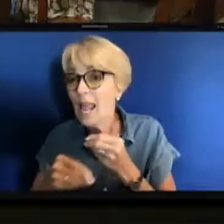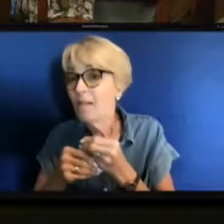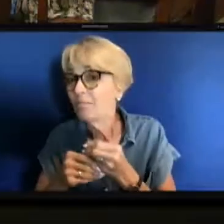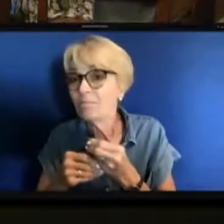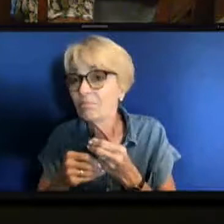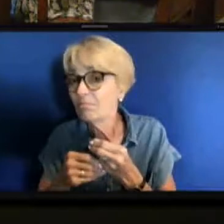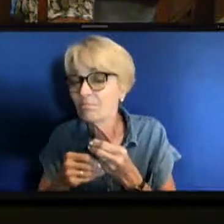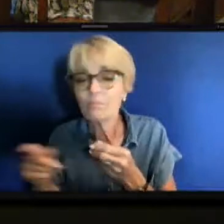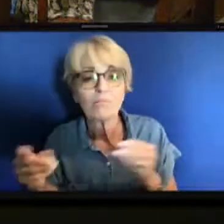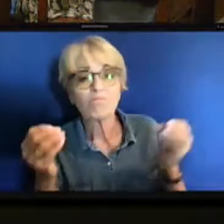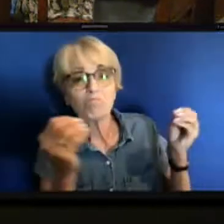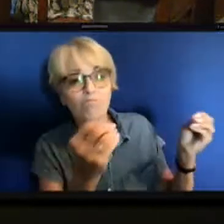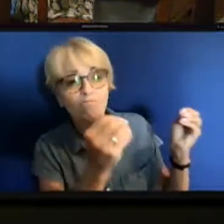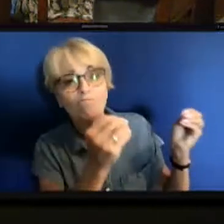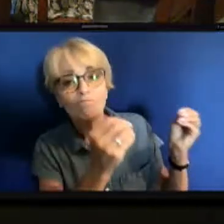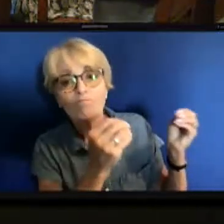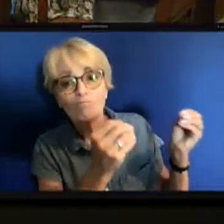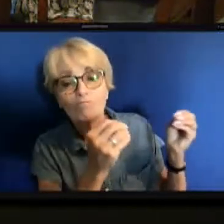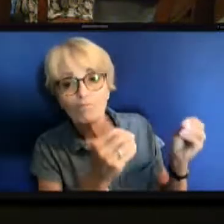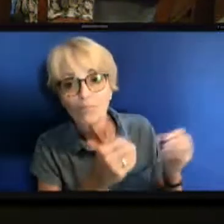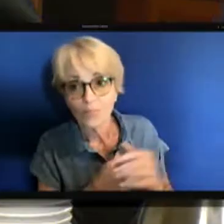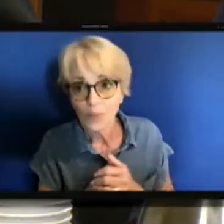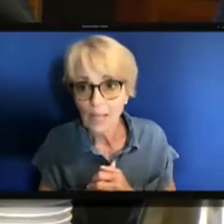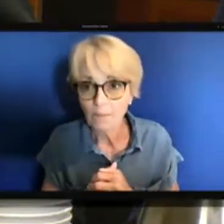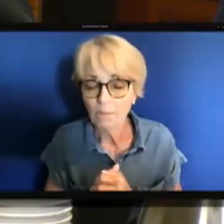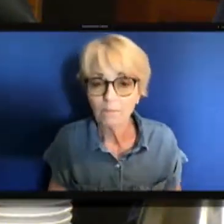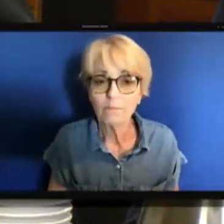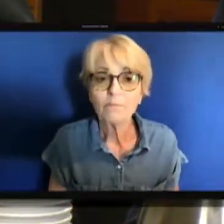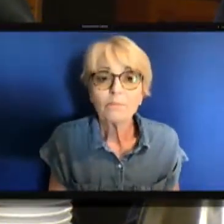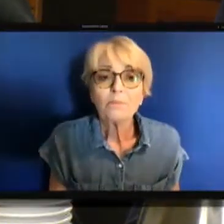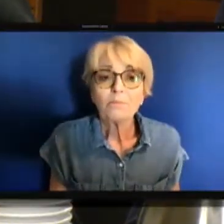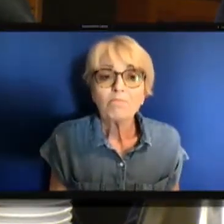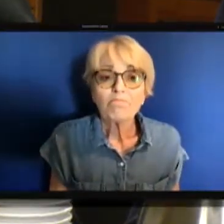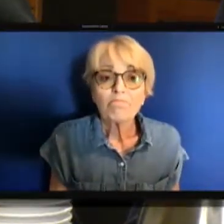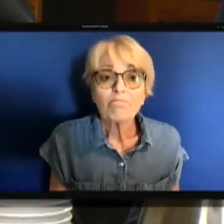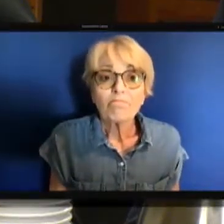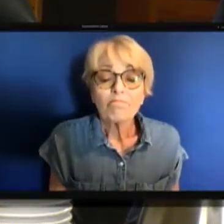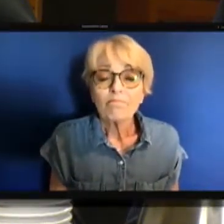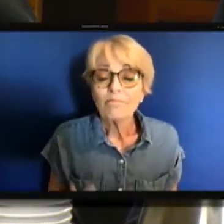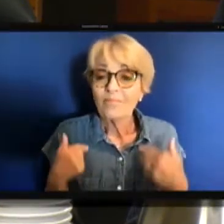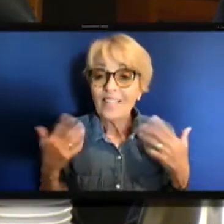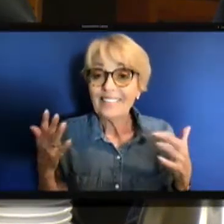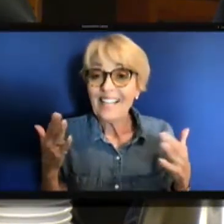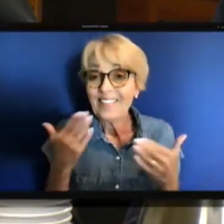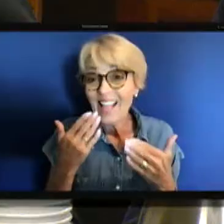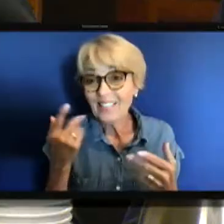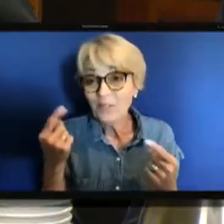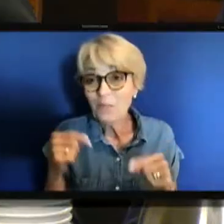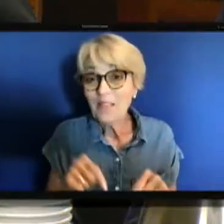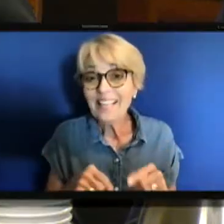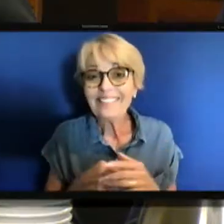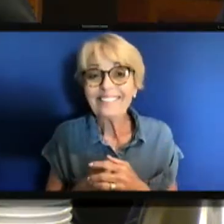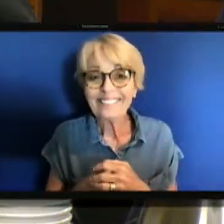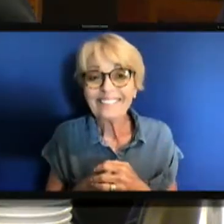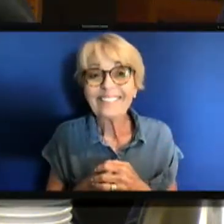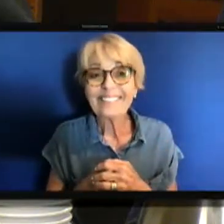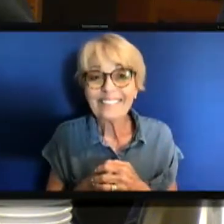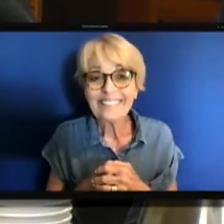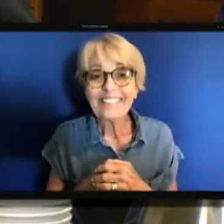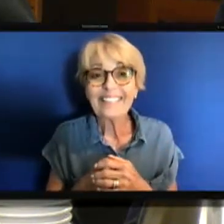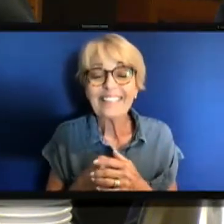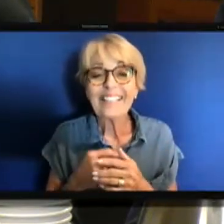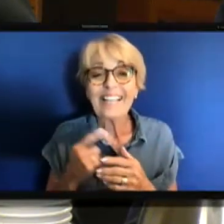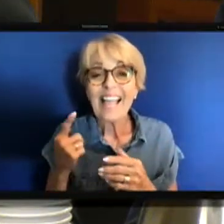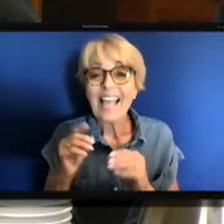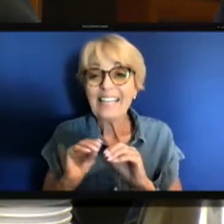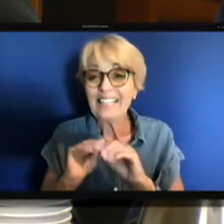No, I don't have anything to add. Okay. Thank you. Okay. Okay, now that's it for me. Thank you for being here and helping clear these issues up if